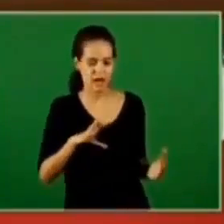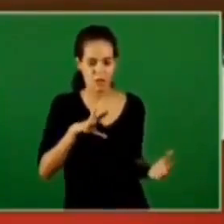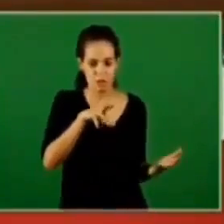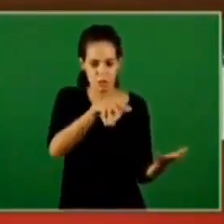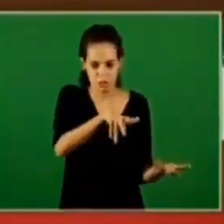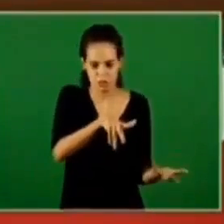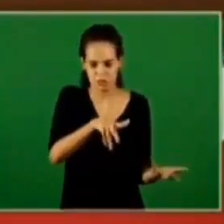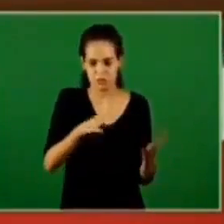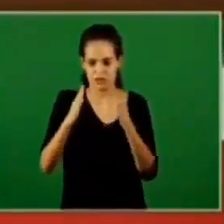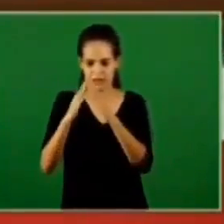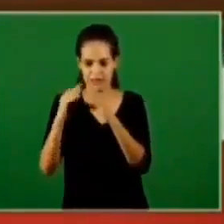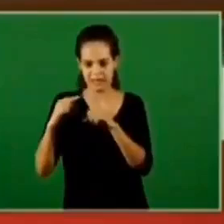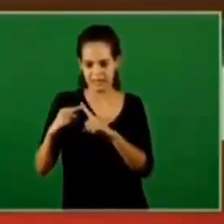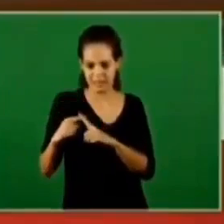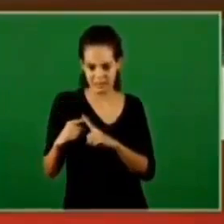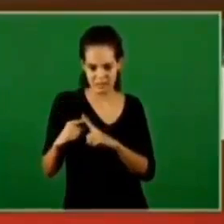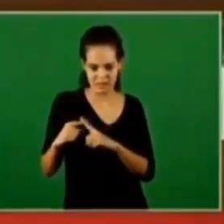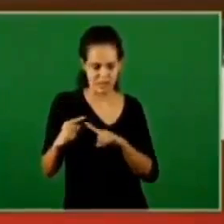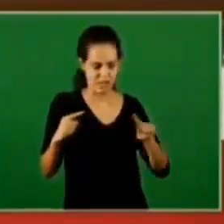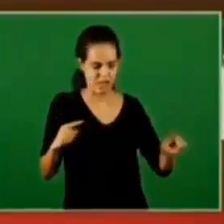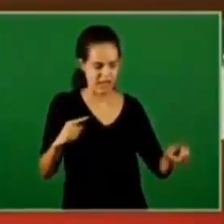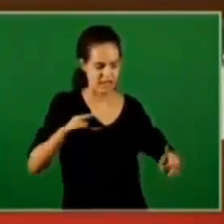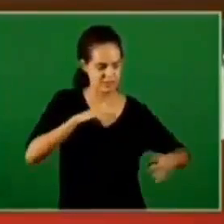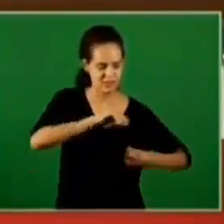They profane my sanctuary.